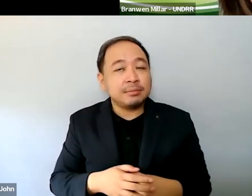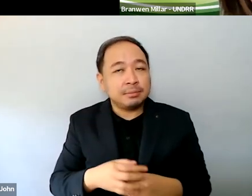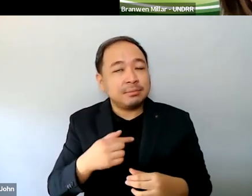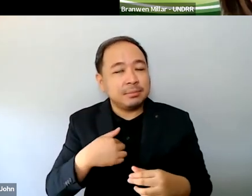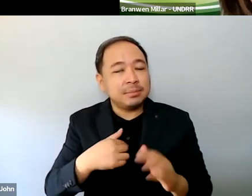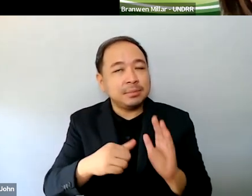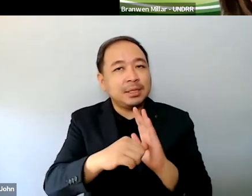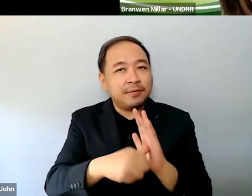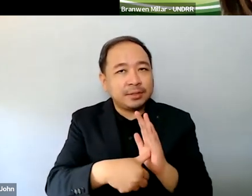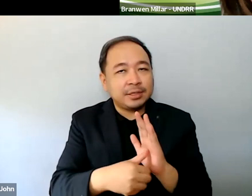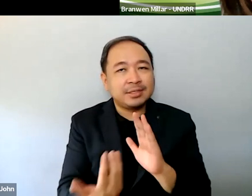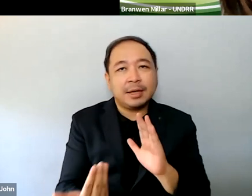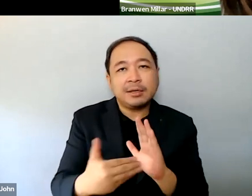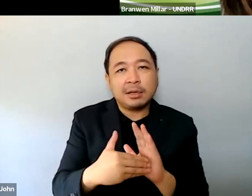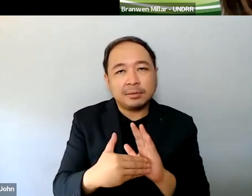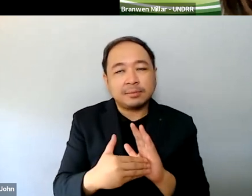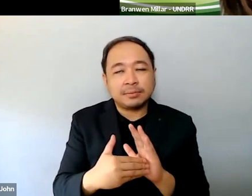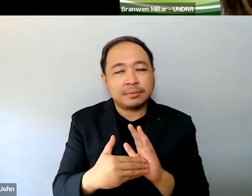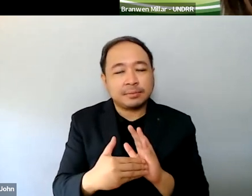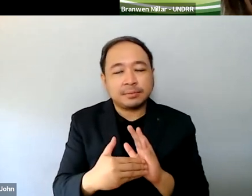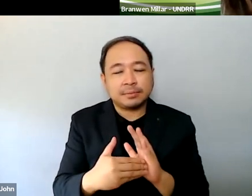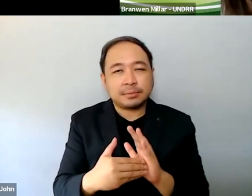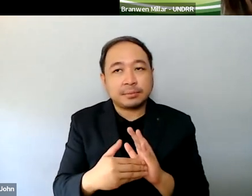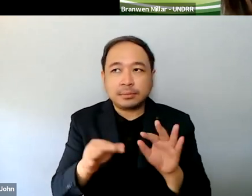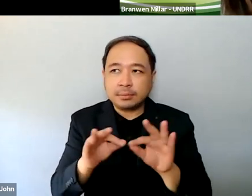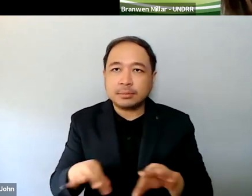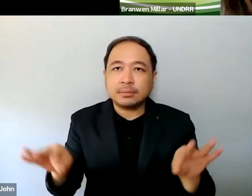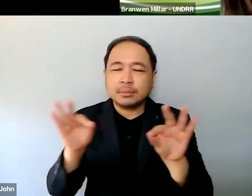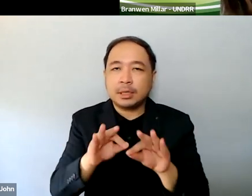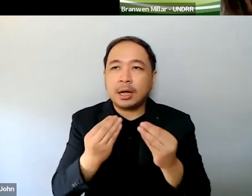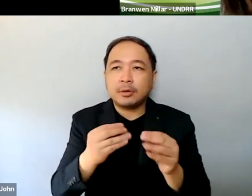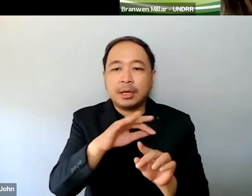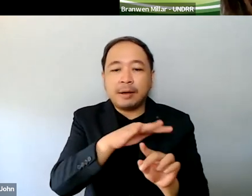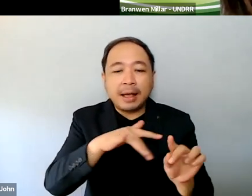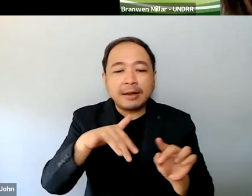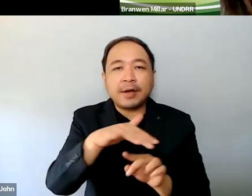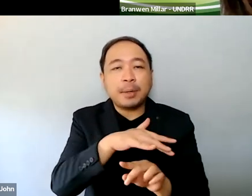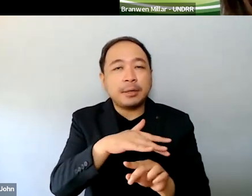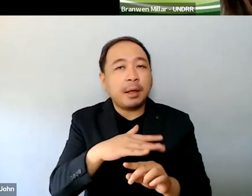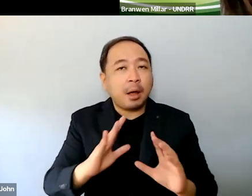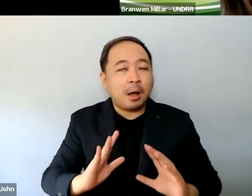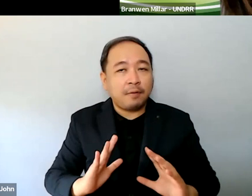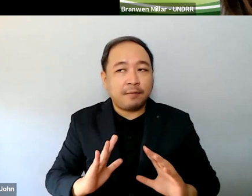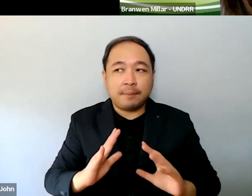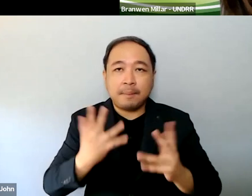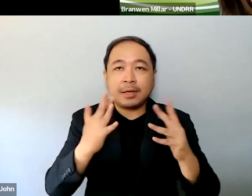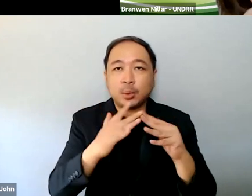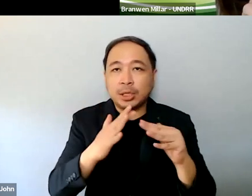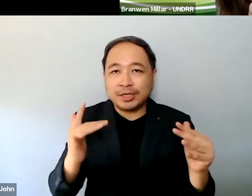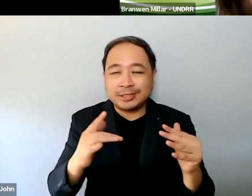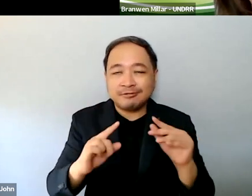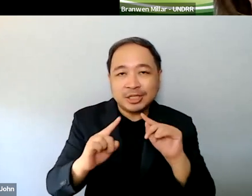reiterate once again the important link that environment or the biodiversity discussions that are ongoing on